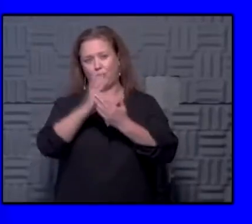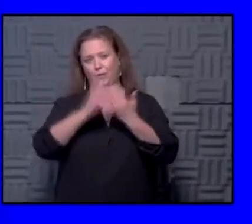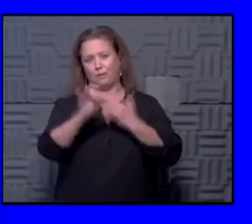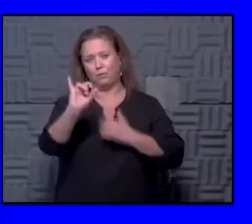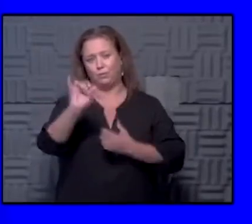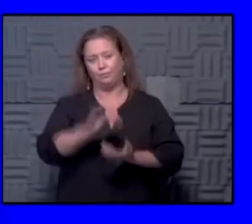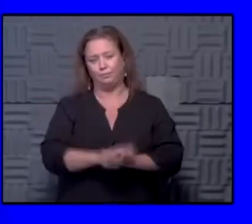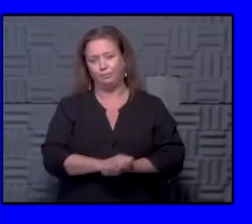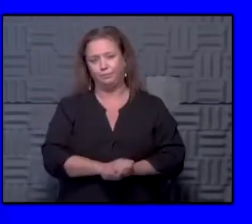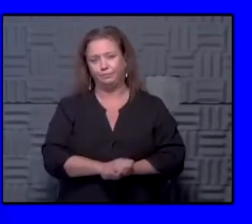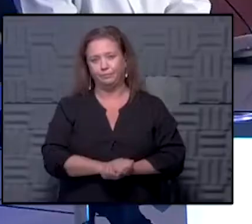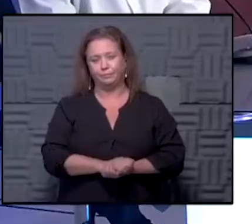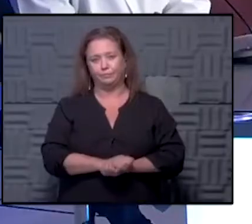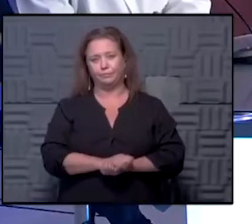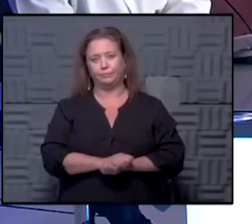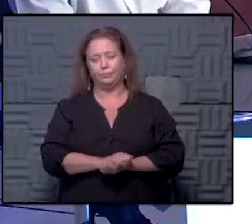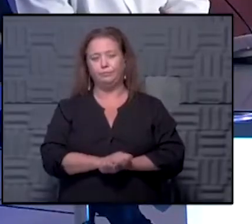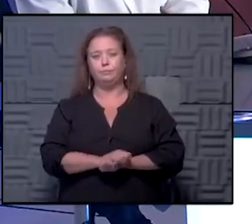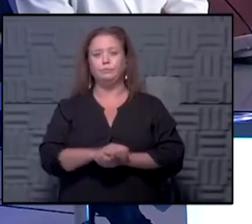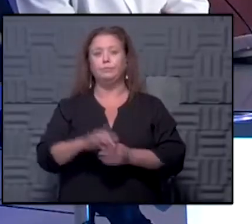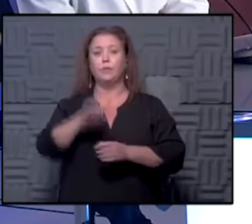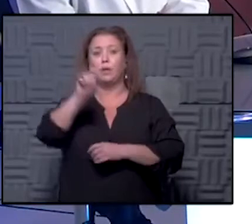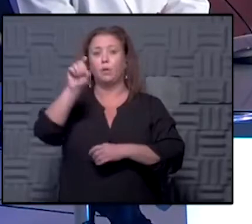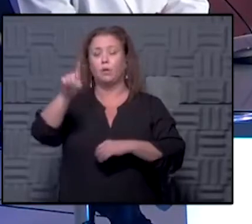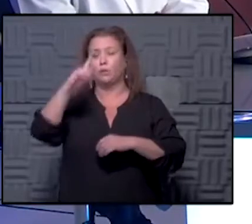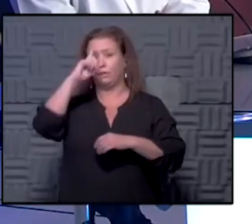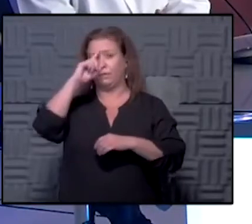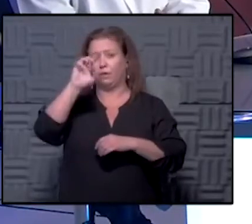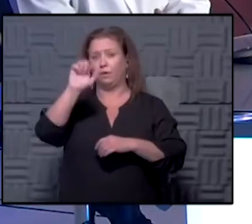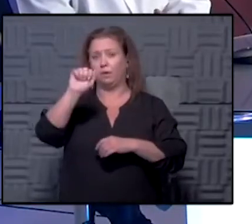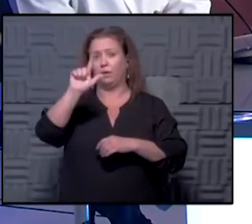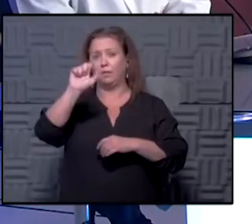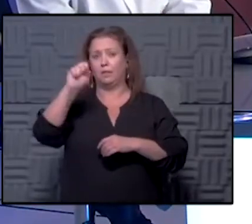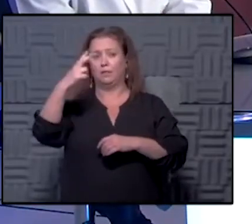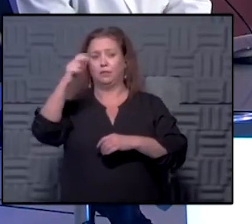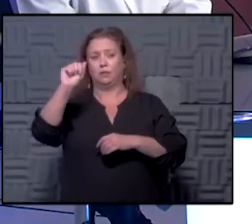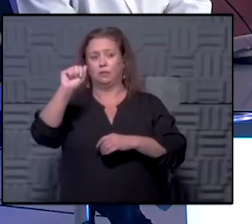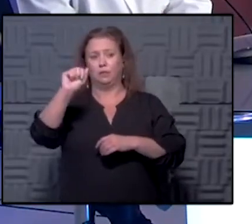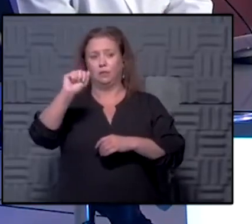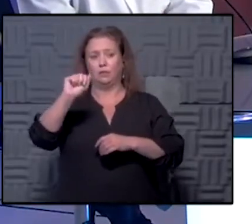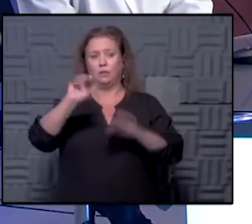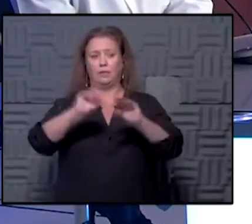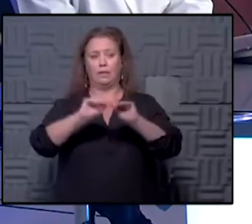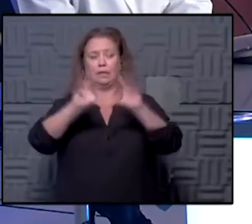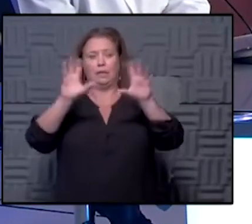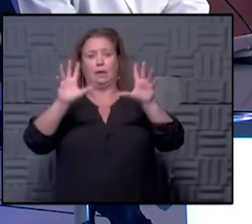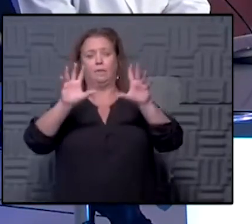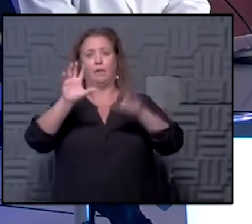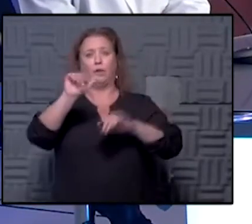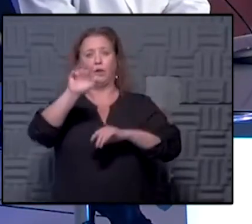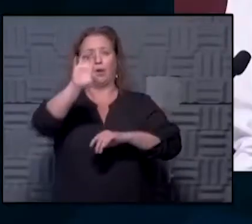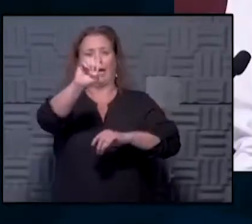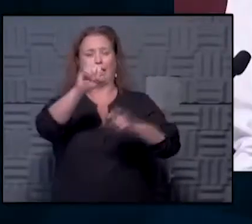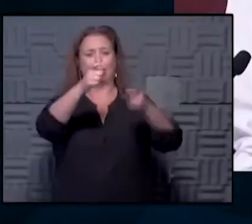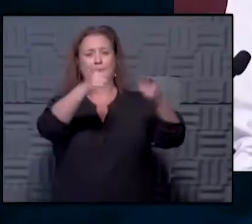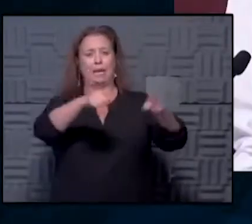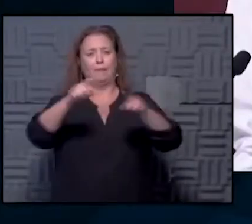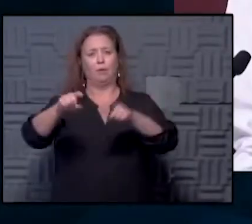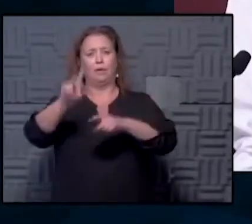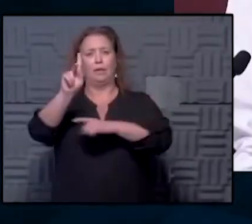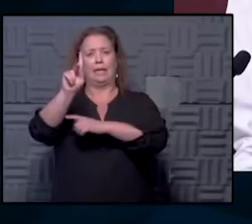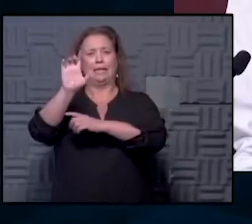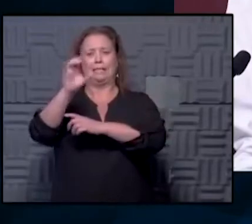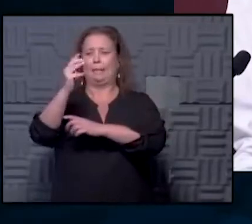well. Donna has a question for Alicia. She said she wants you to clarify what cases are happening in KC